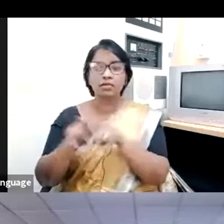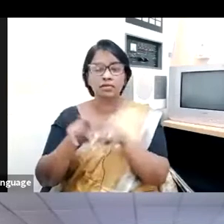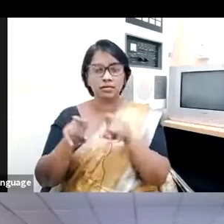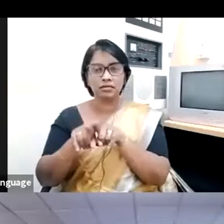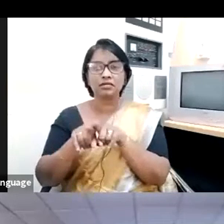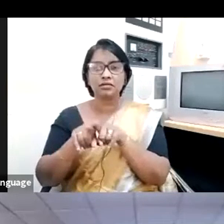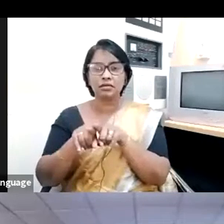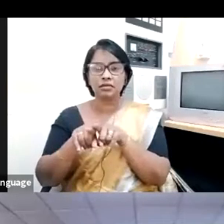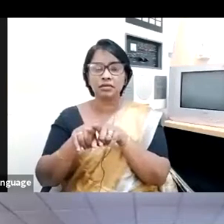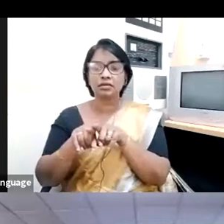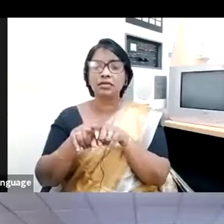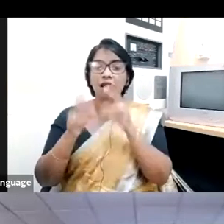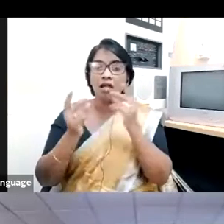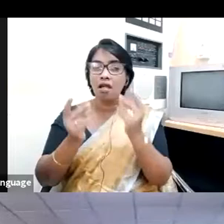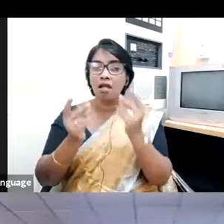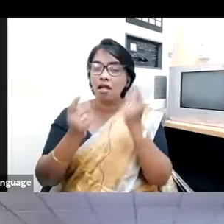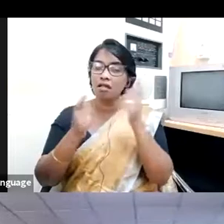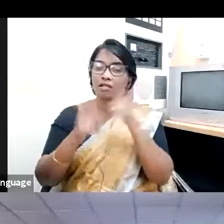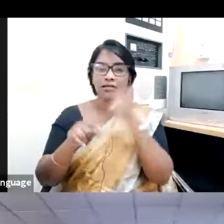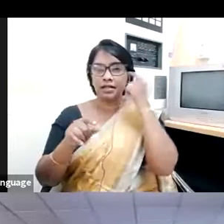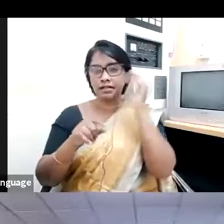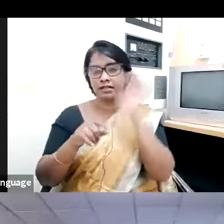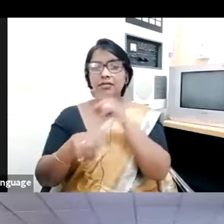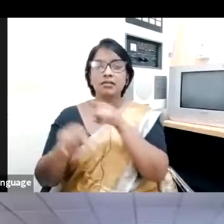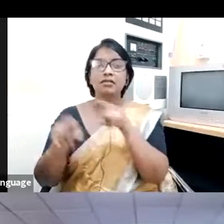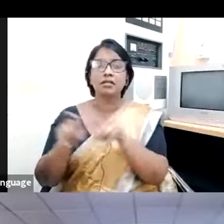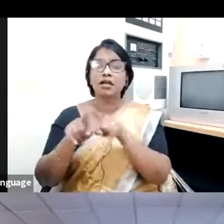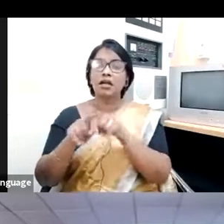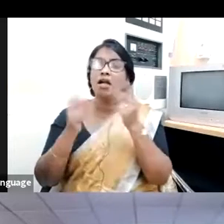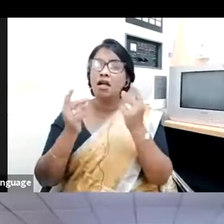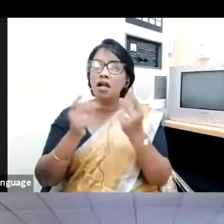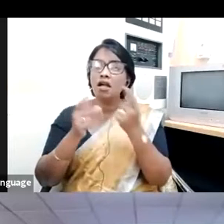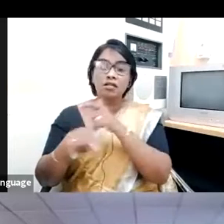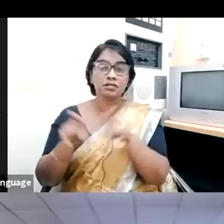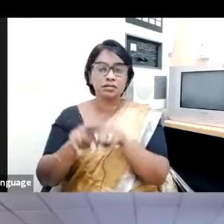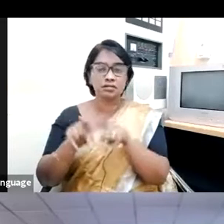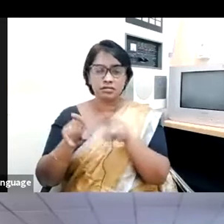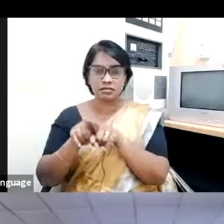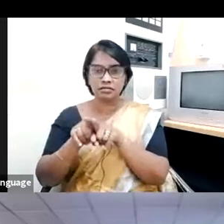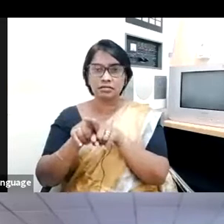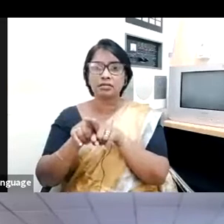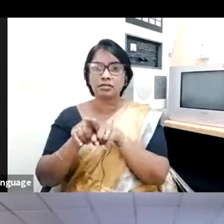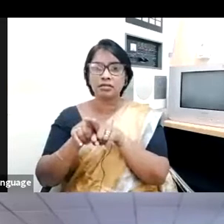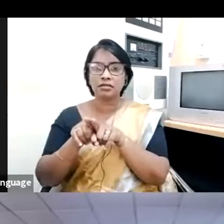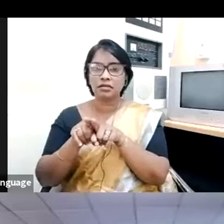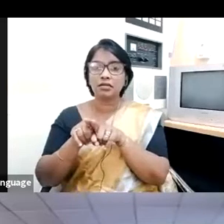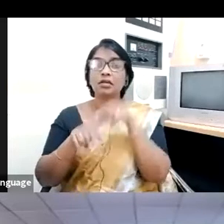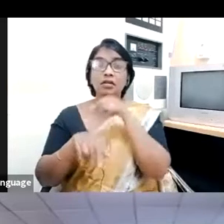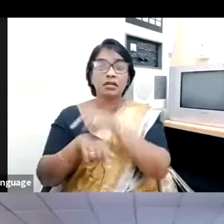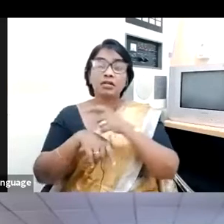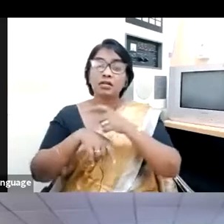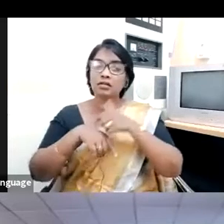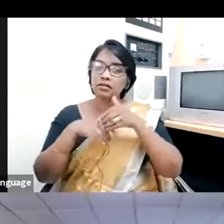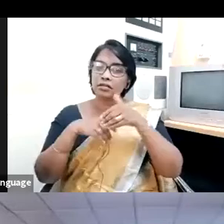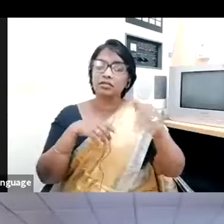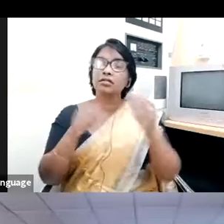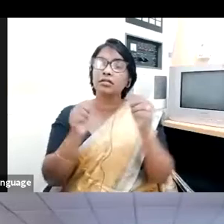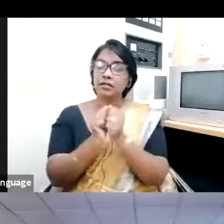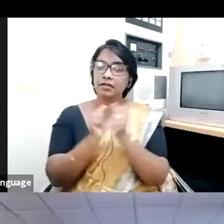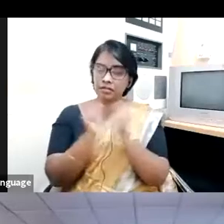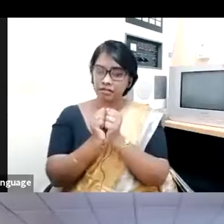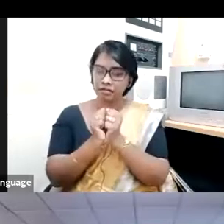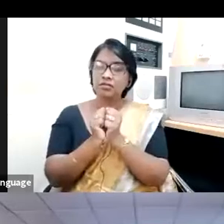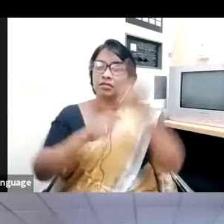Behave like it is an emergency. Don't postpone putting the fire out for the next 20 years and 30 years. You'll be only